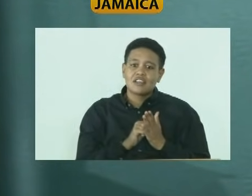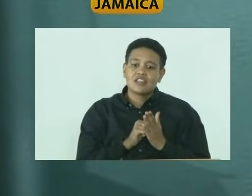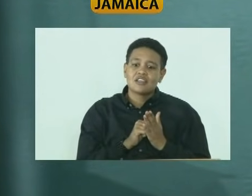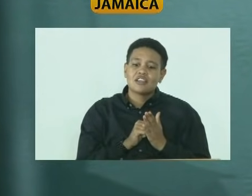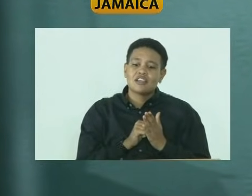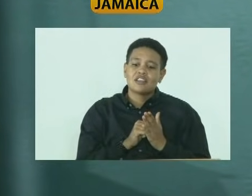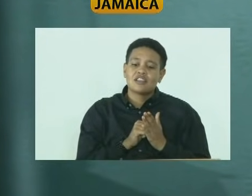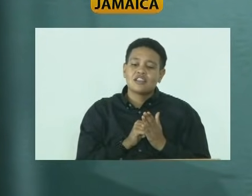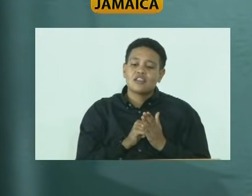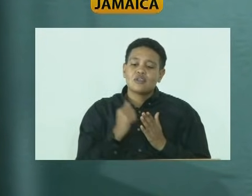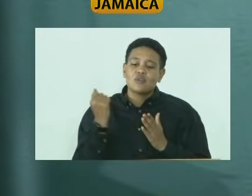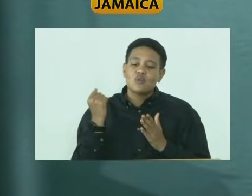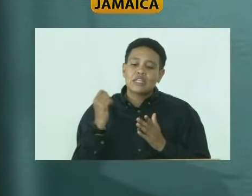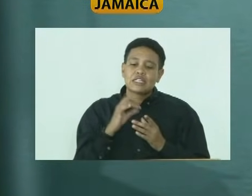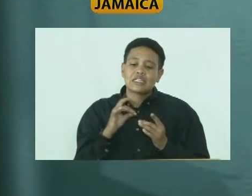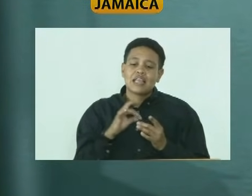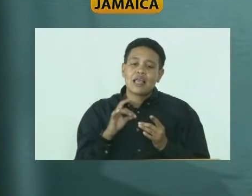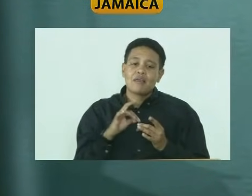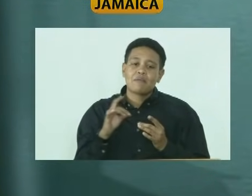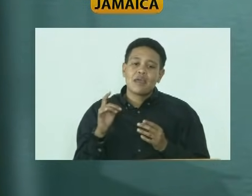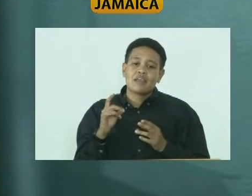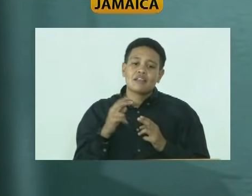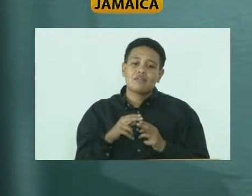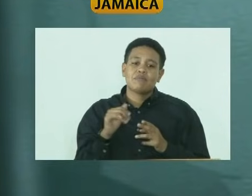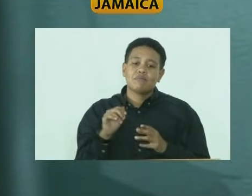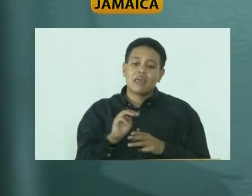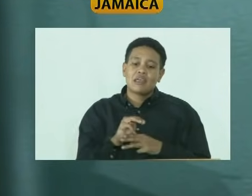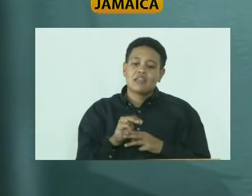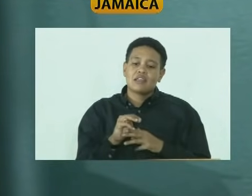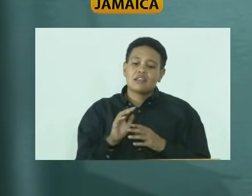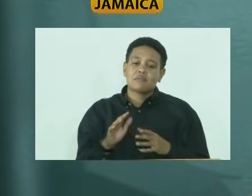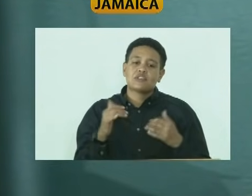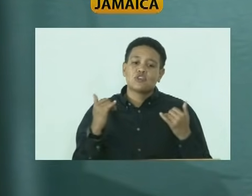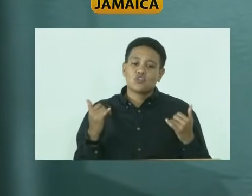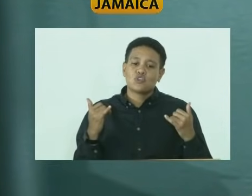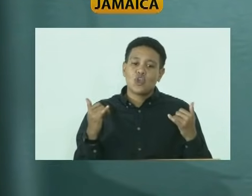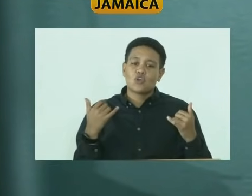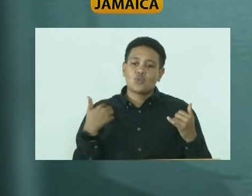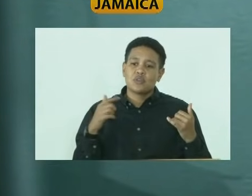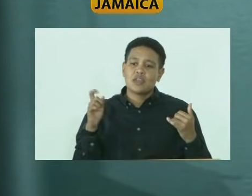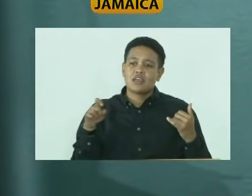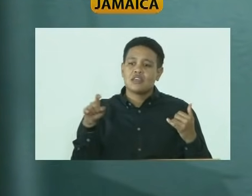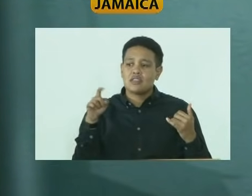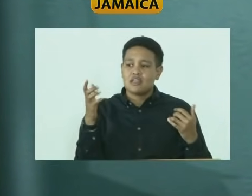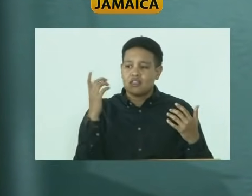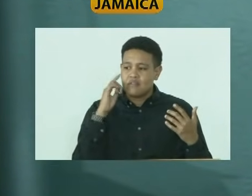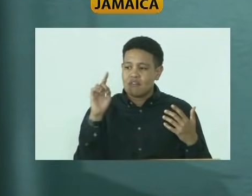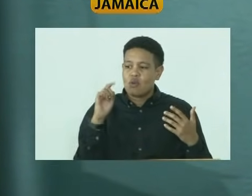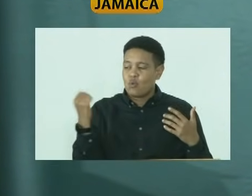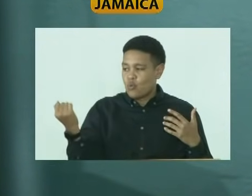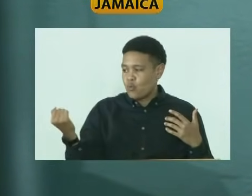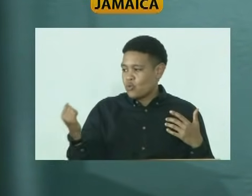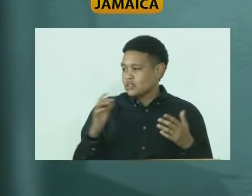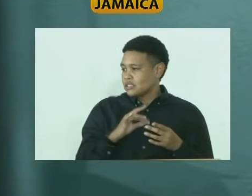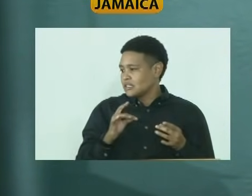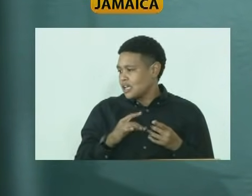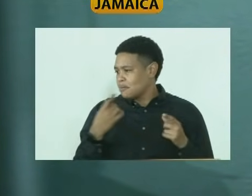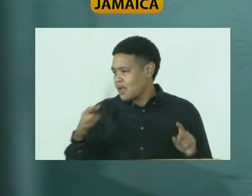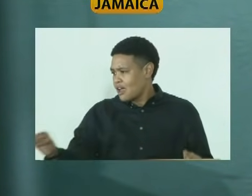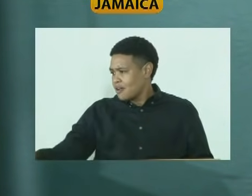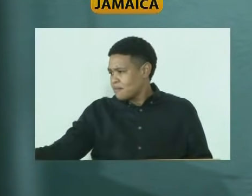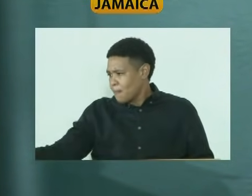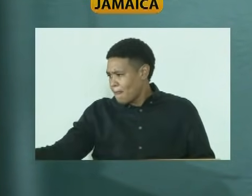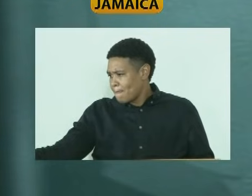a deferral of the statement be made by the Minister now. So we are asking for deferral for us